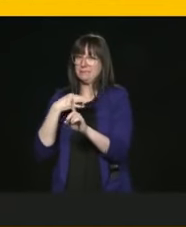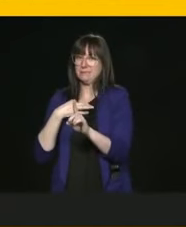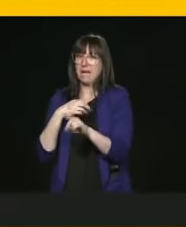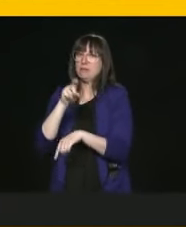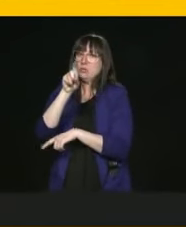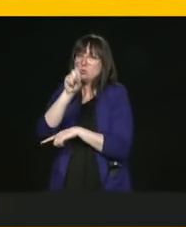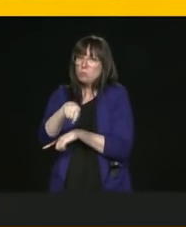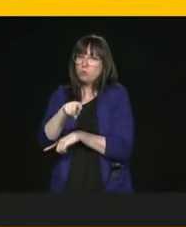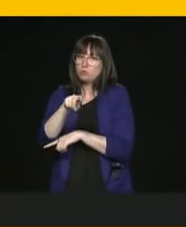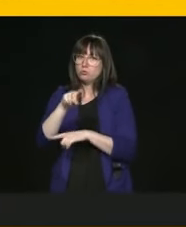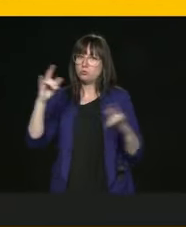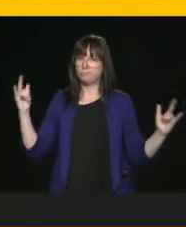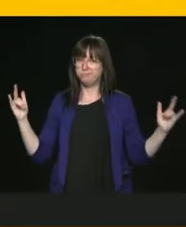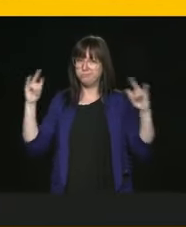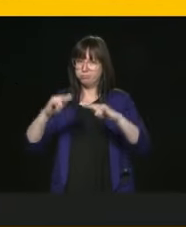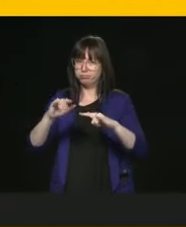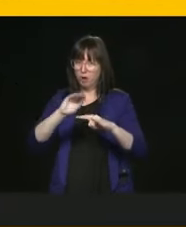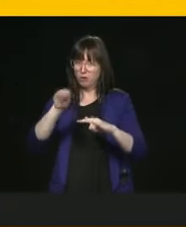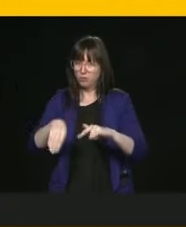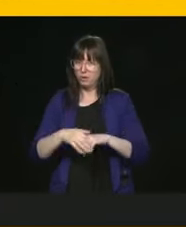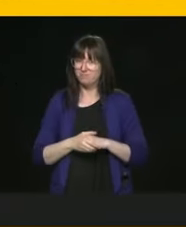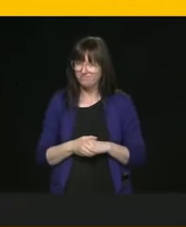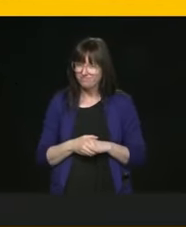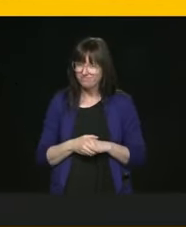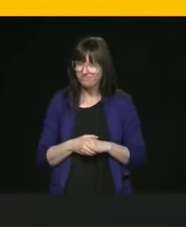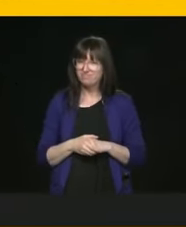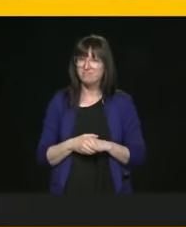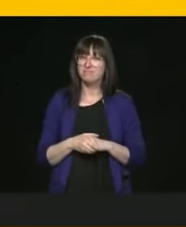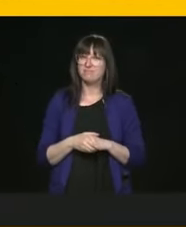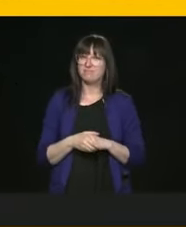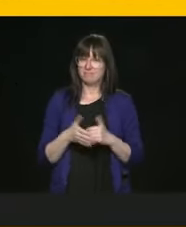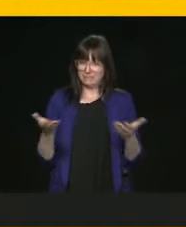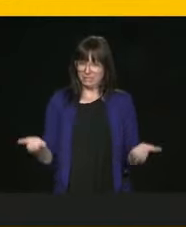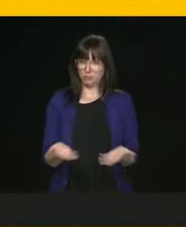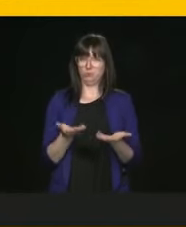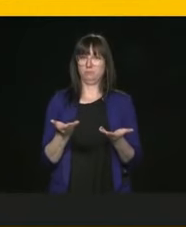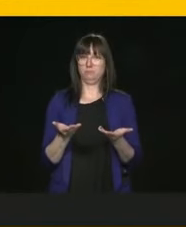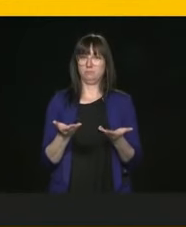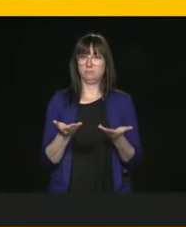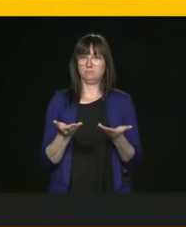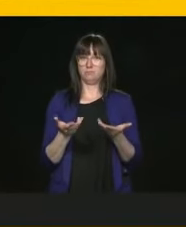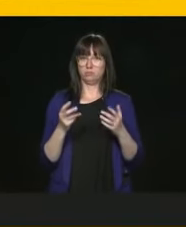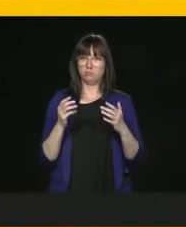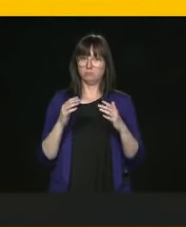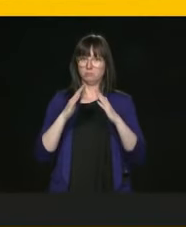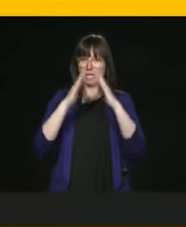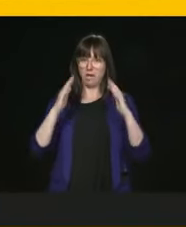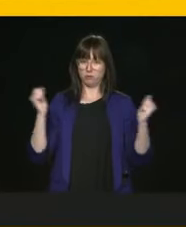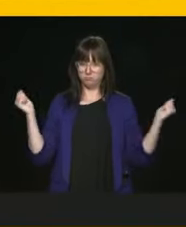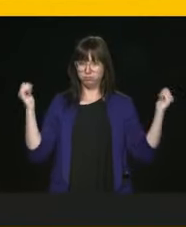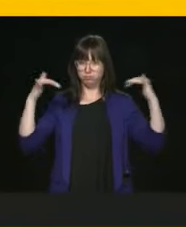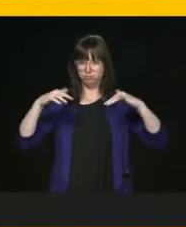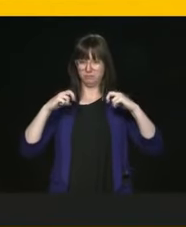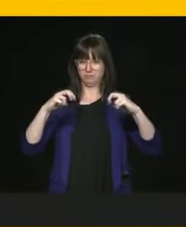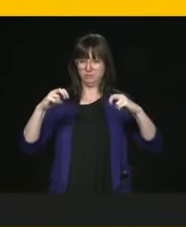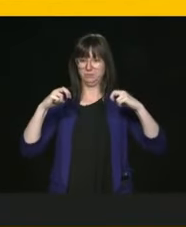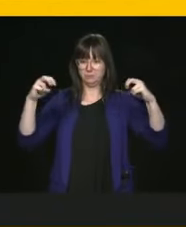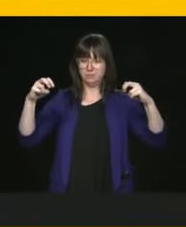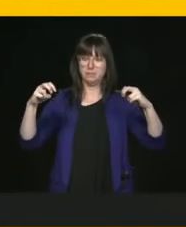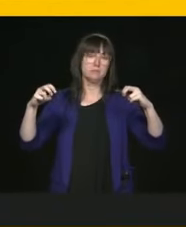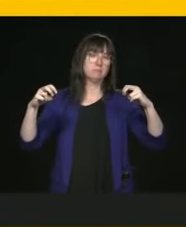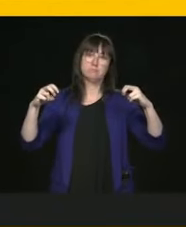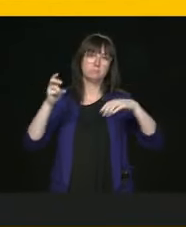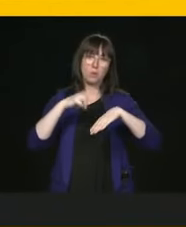then, so that Parliament can reconvene. Obviously, that would not be a good idea in the current